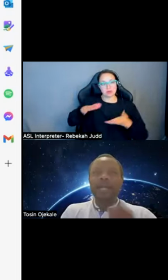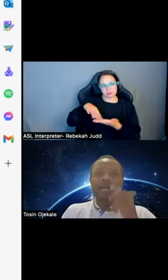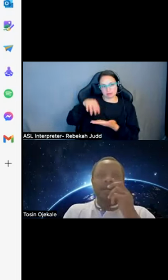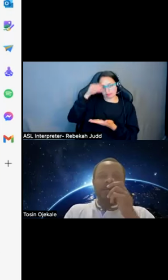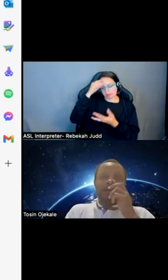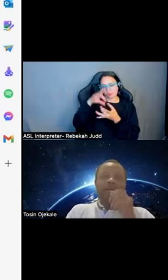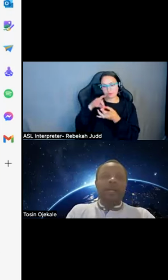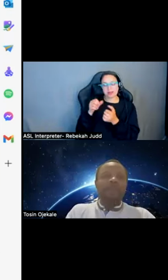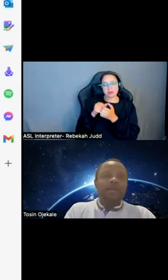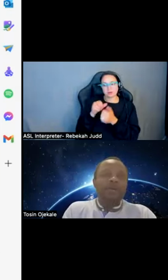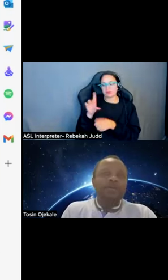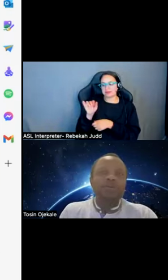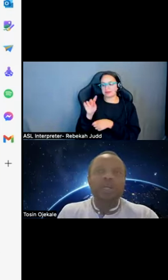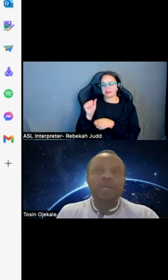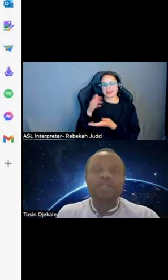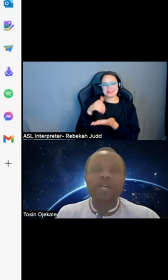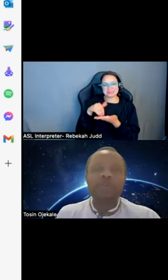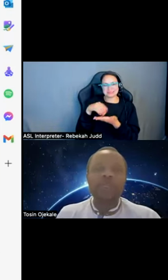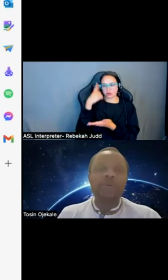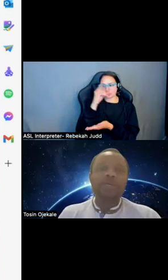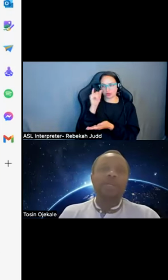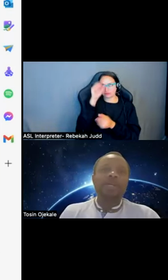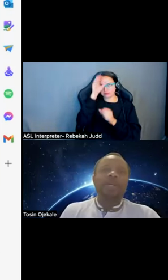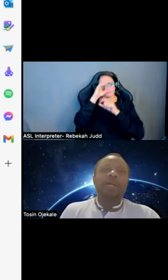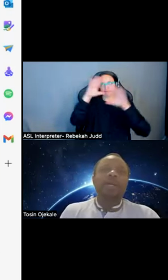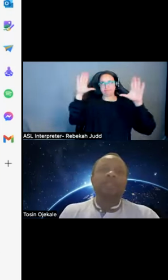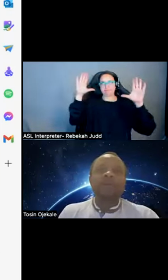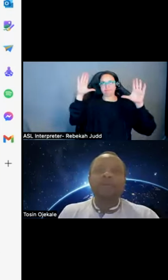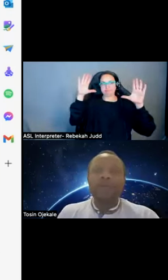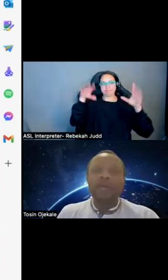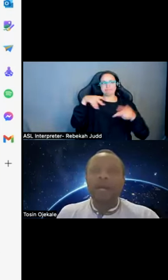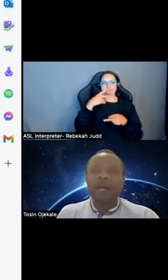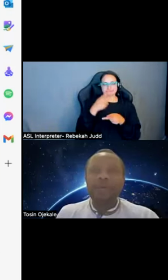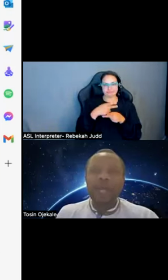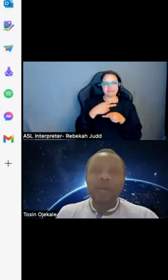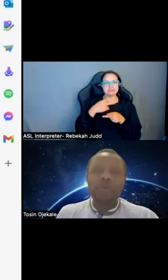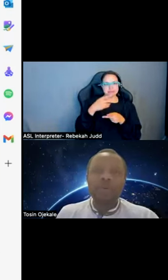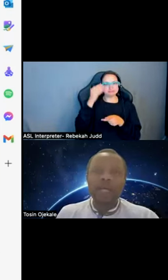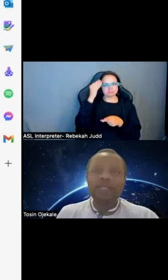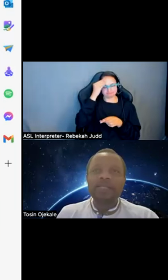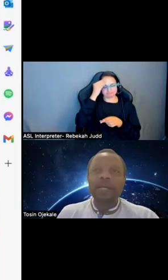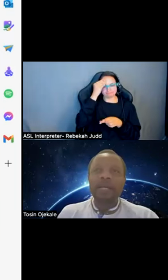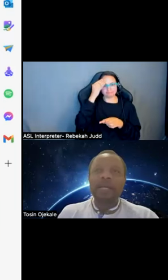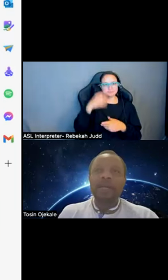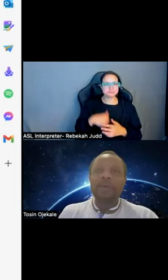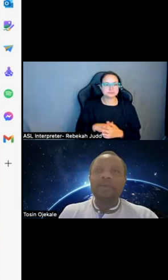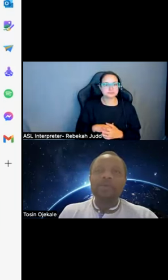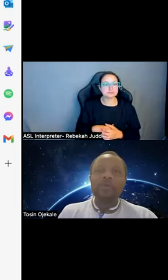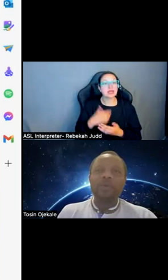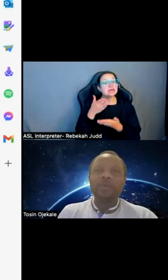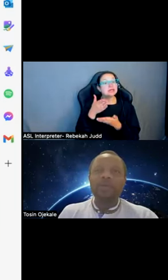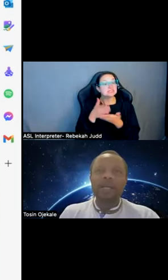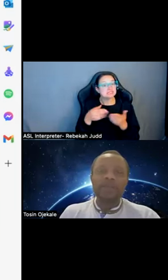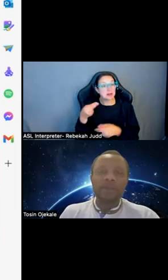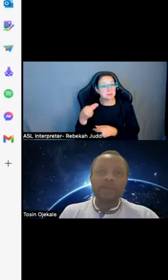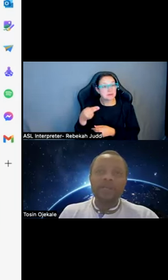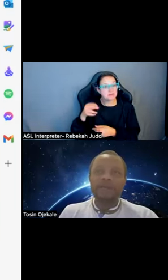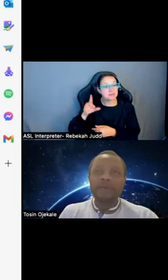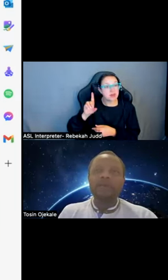looks like. Ahmed also shared with us some of the hardware components. We also looked